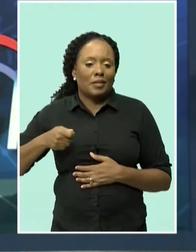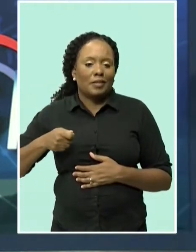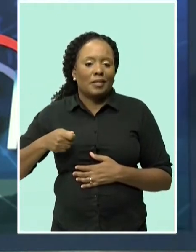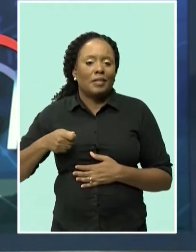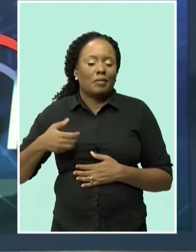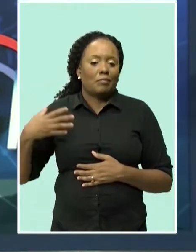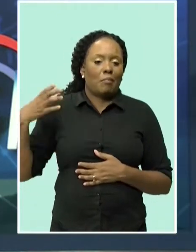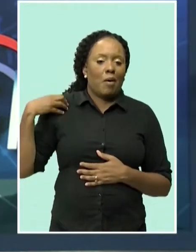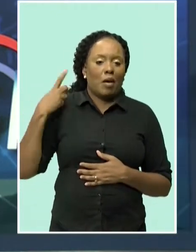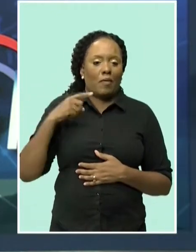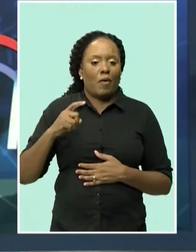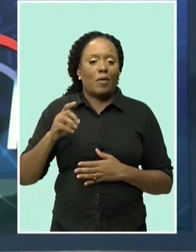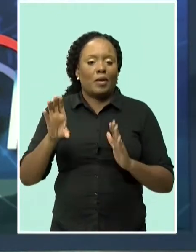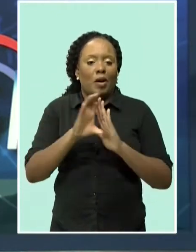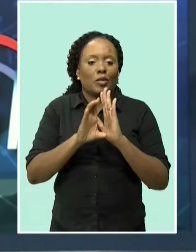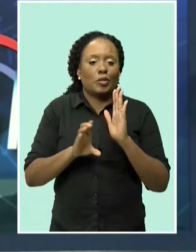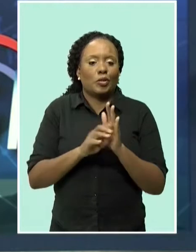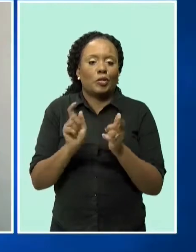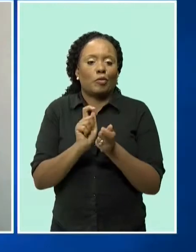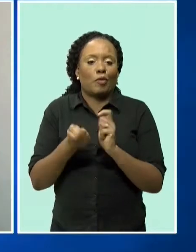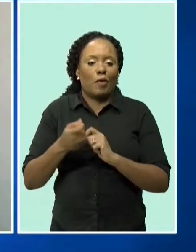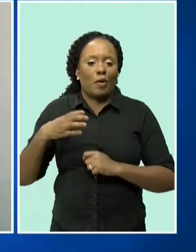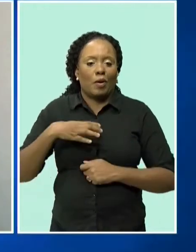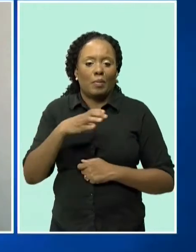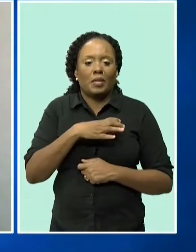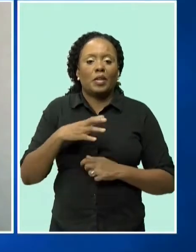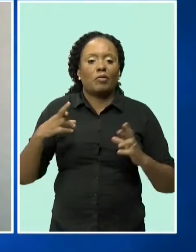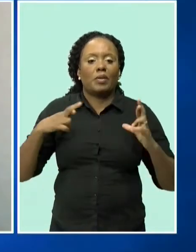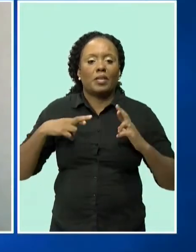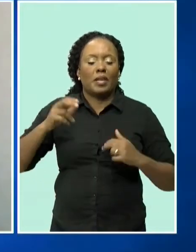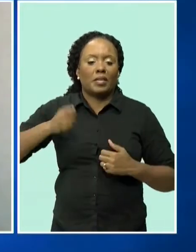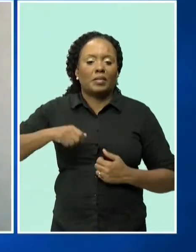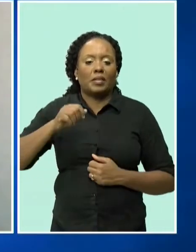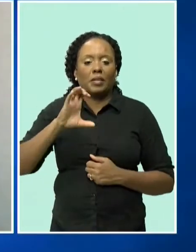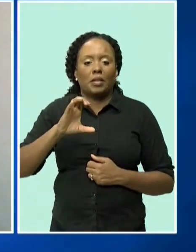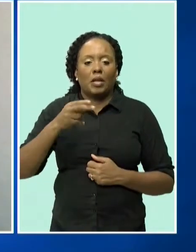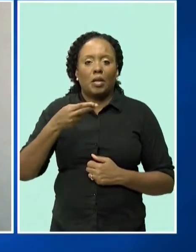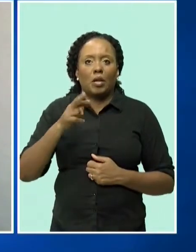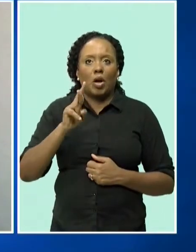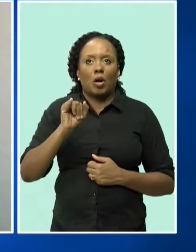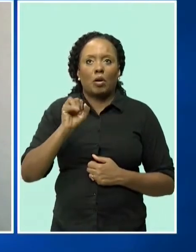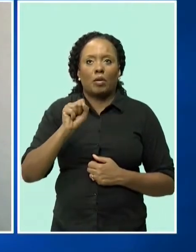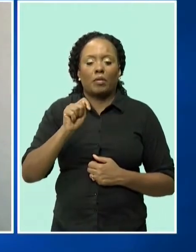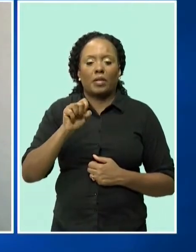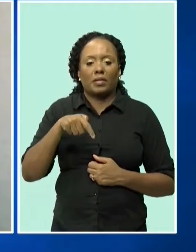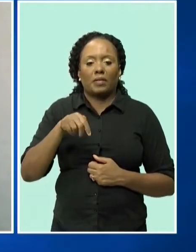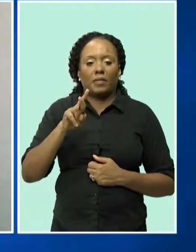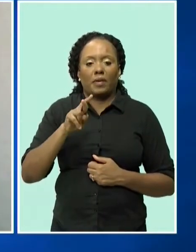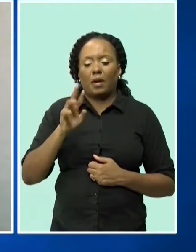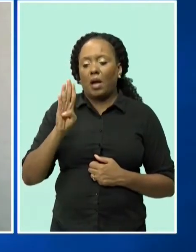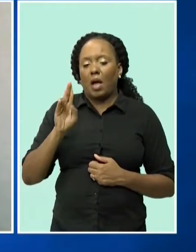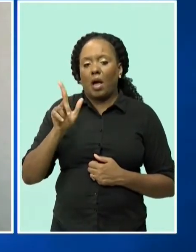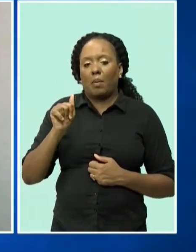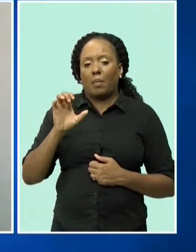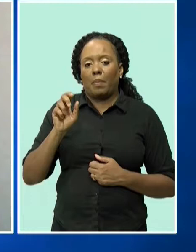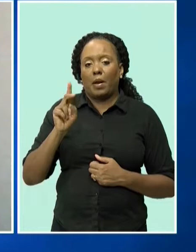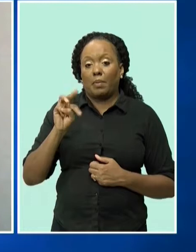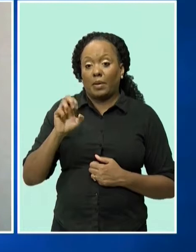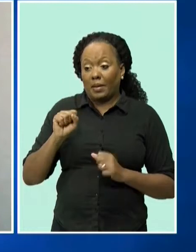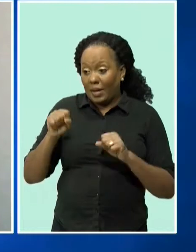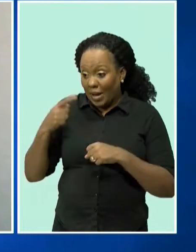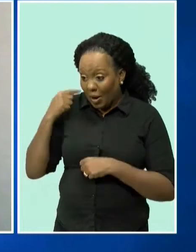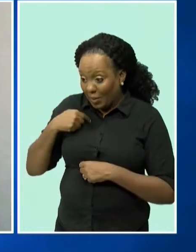of these meetings and more is Chairman of the Constitution Reform Commission, retired Justice Christopher Blackman. Good evening, Mr. Blackman. I trust you can hear me well